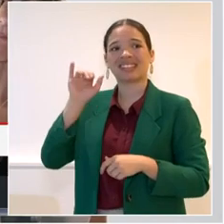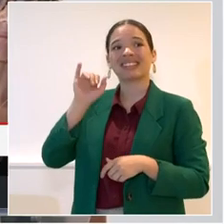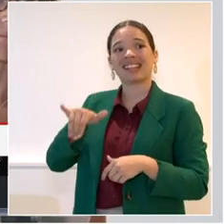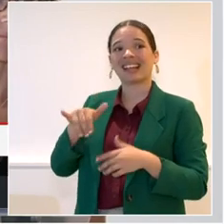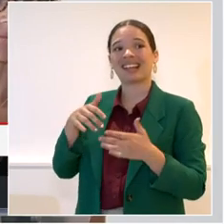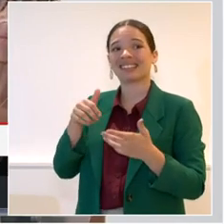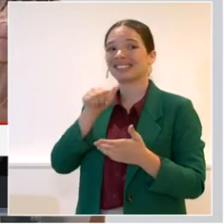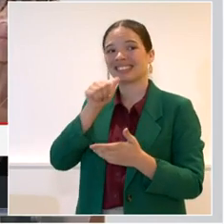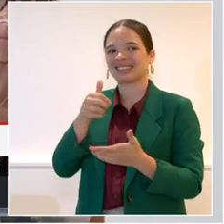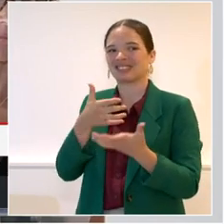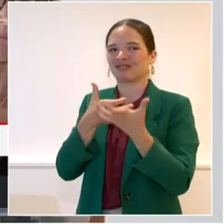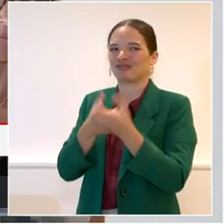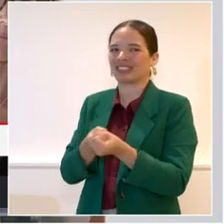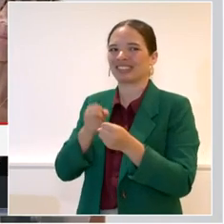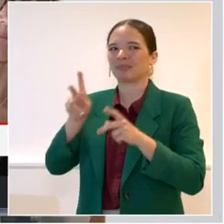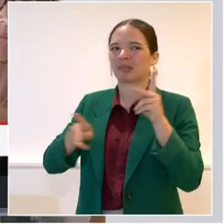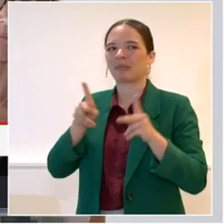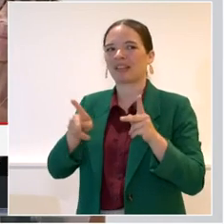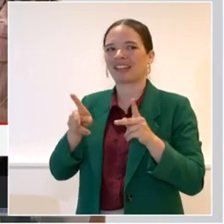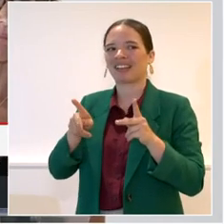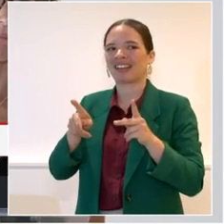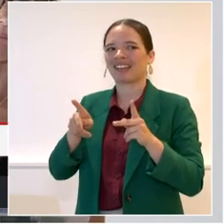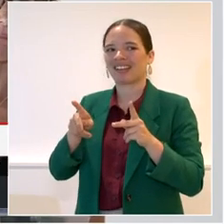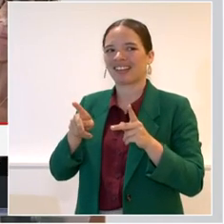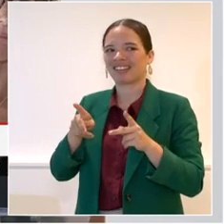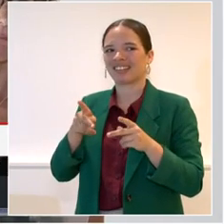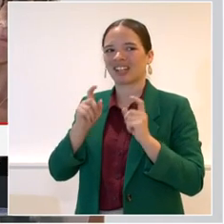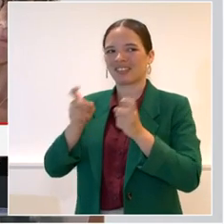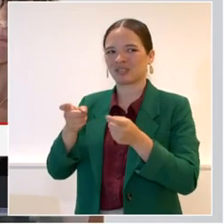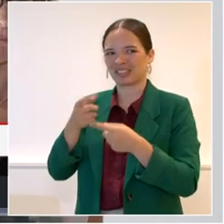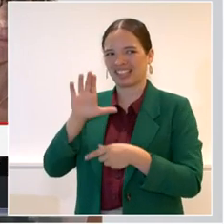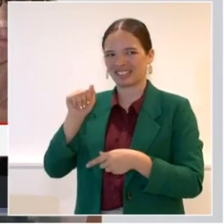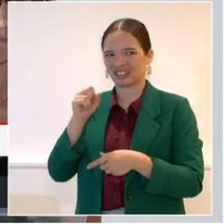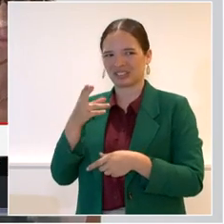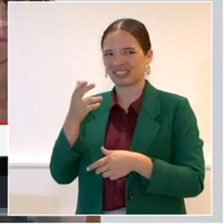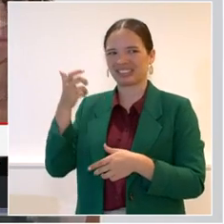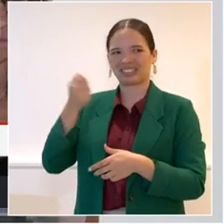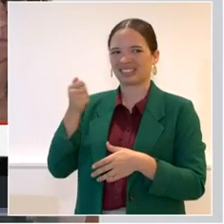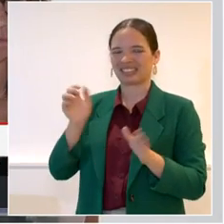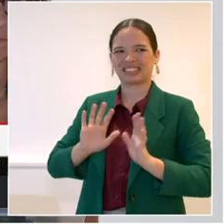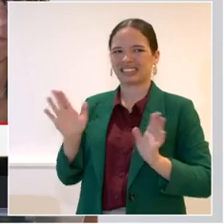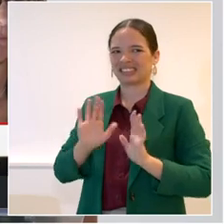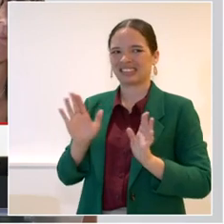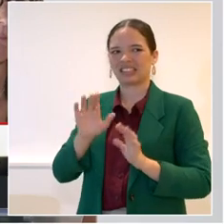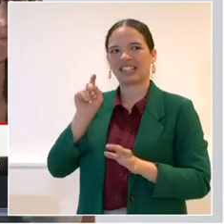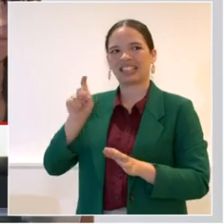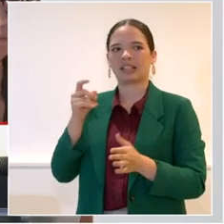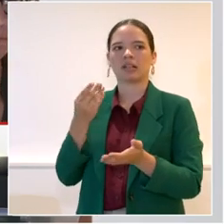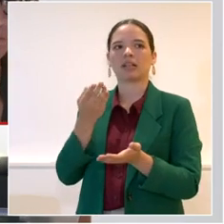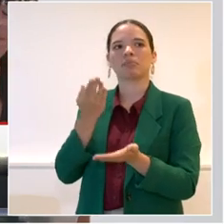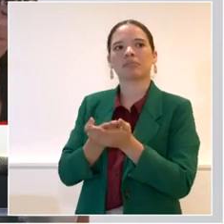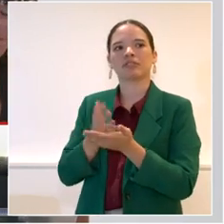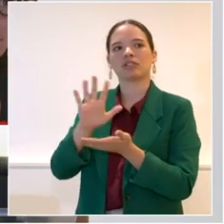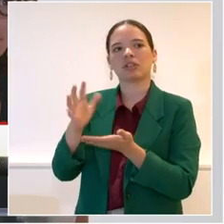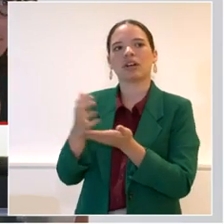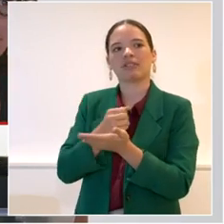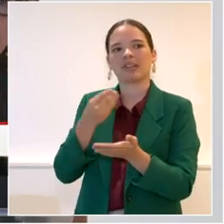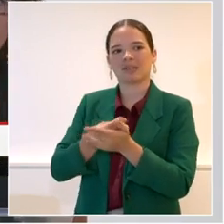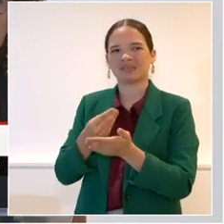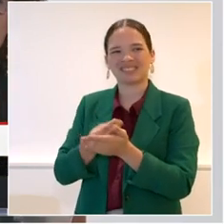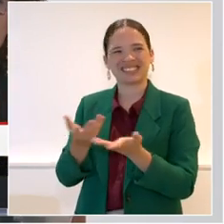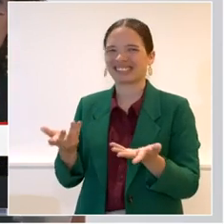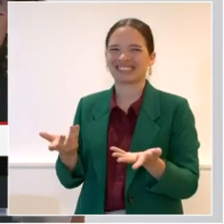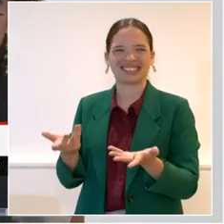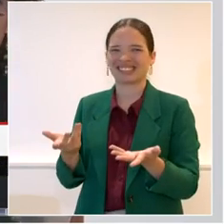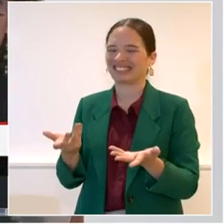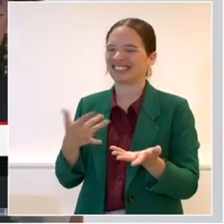other myths that Laura mentioned earlier, that we think that they have to prove that they are deserving of the help that